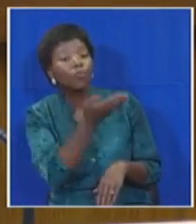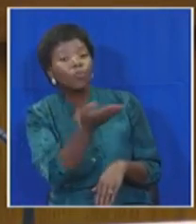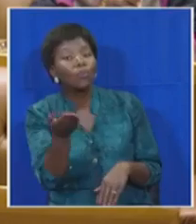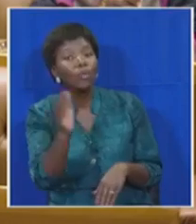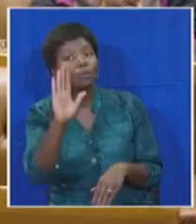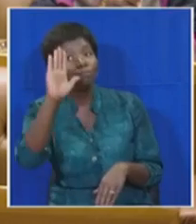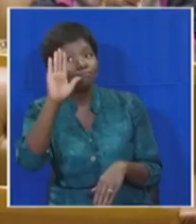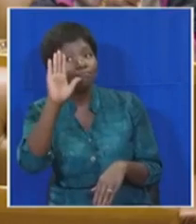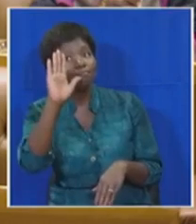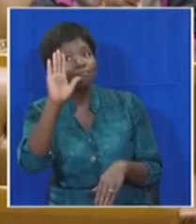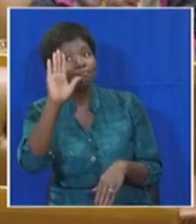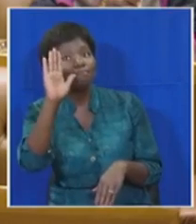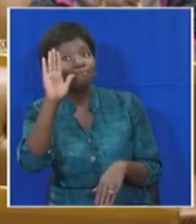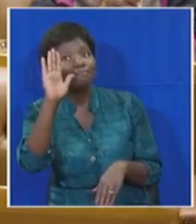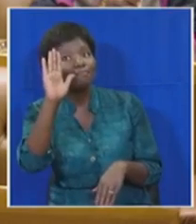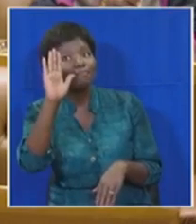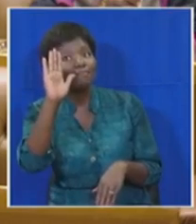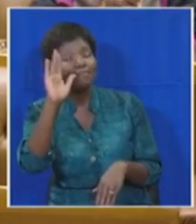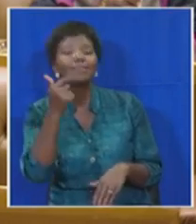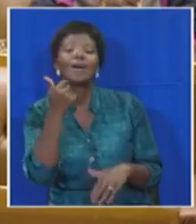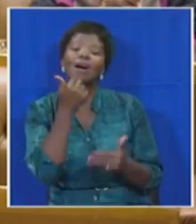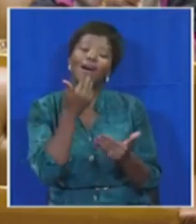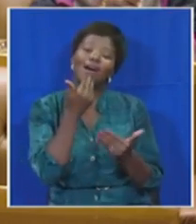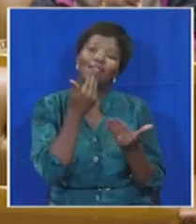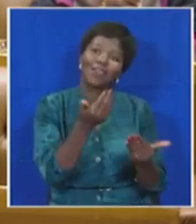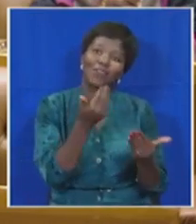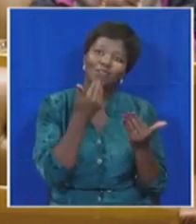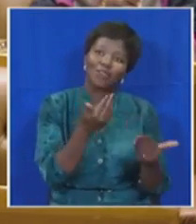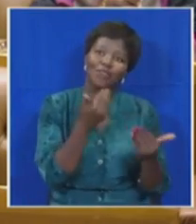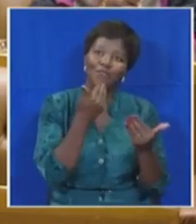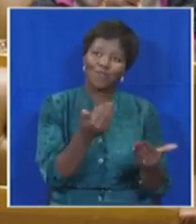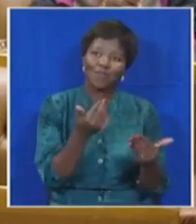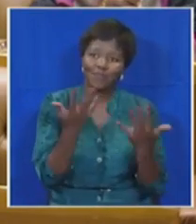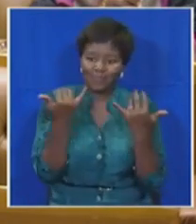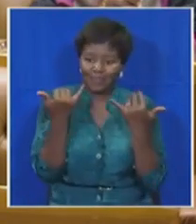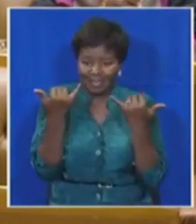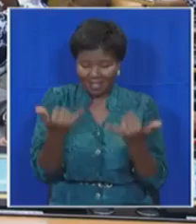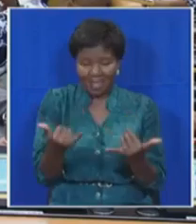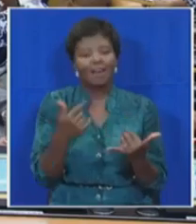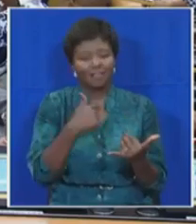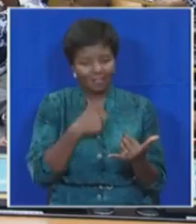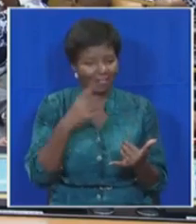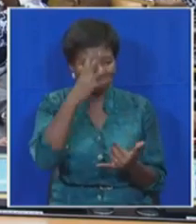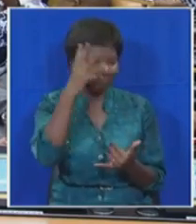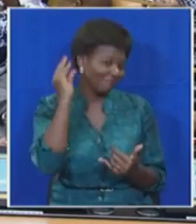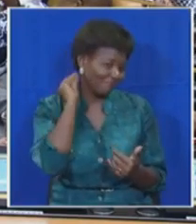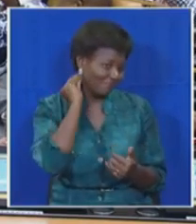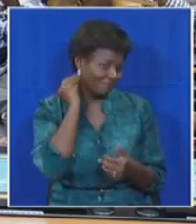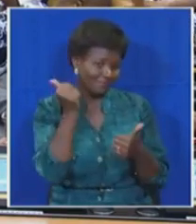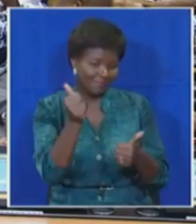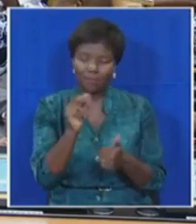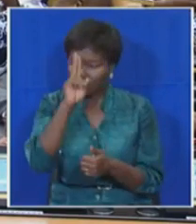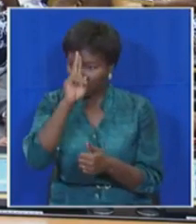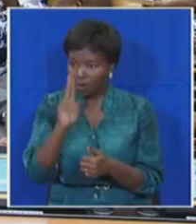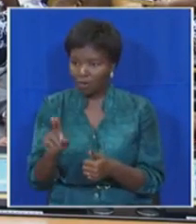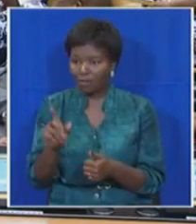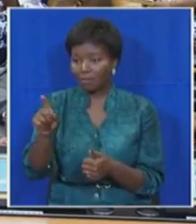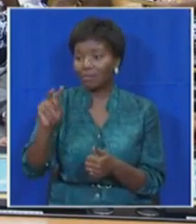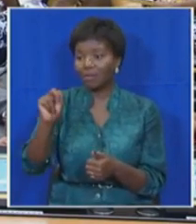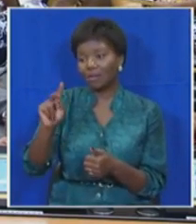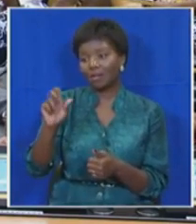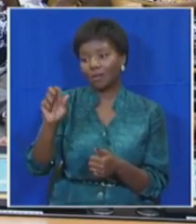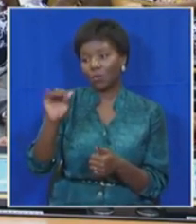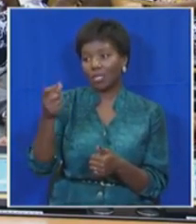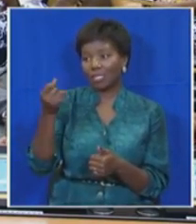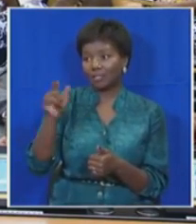Okay. Thank you, it is noted. Honorable Minister Mkwinti is still at Lutuli